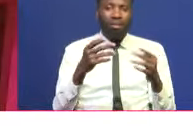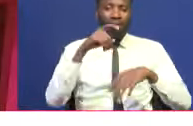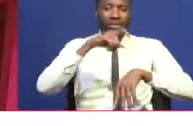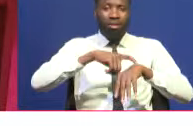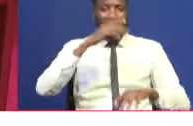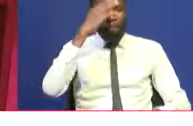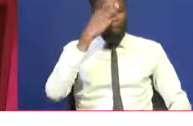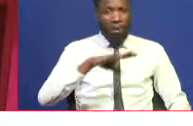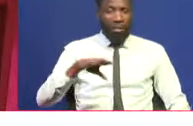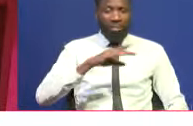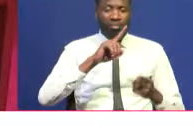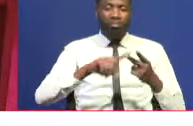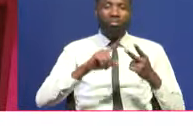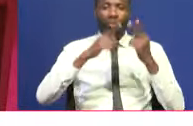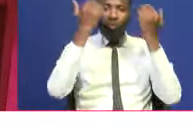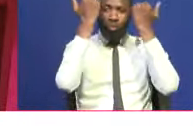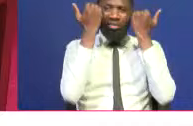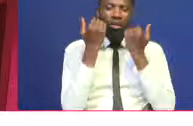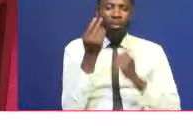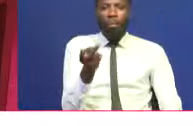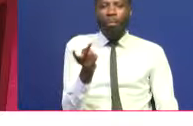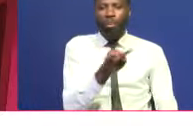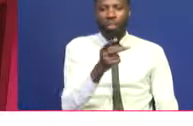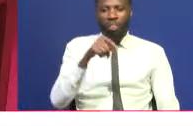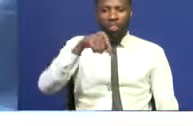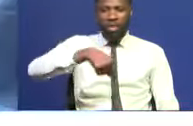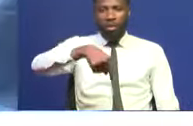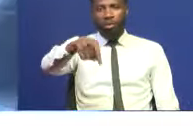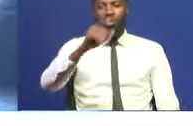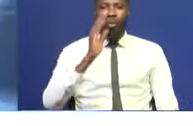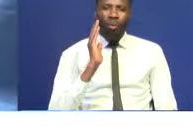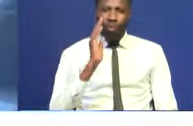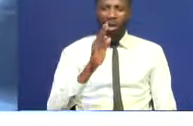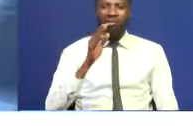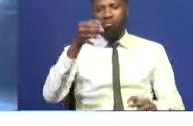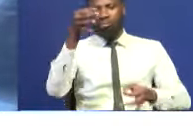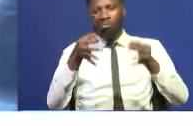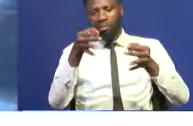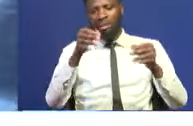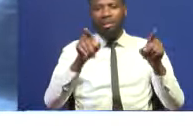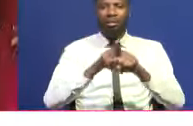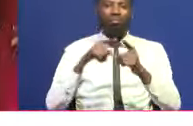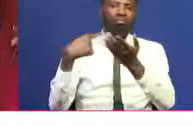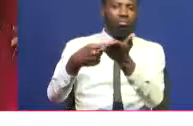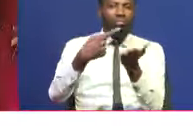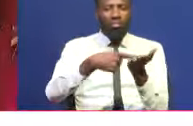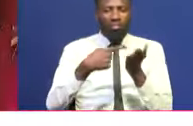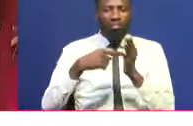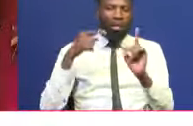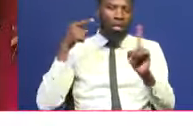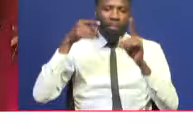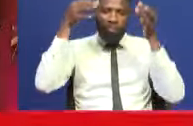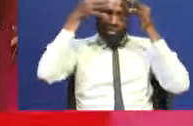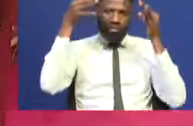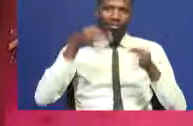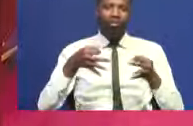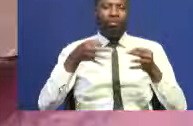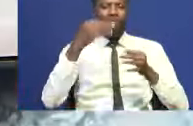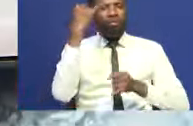judiciary sit this week to dispense with their agendas. For Sunday Express, I'm Gladys